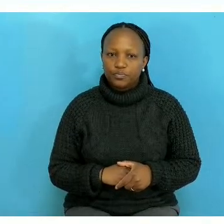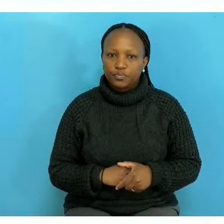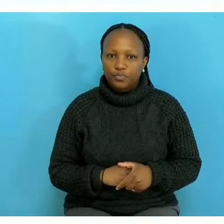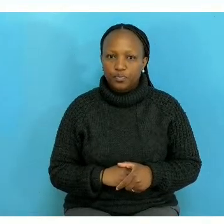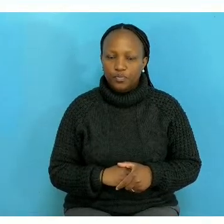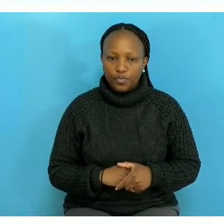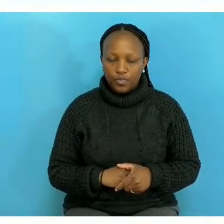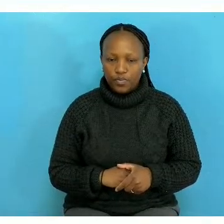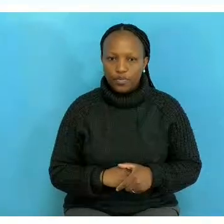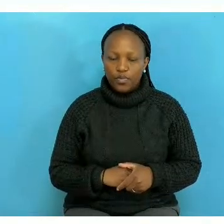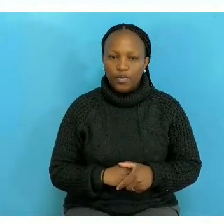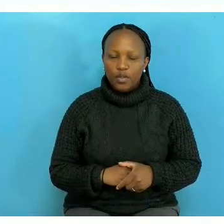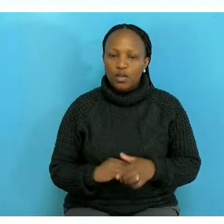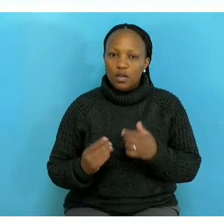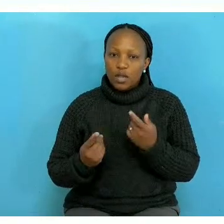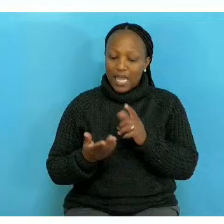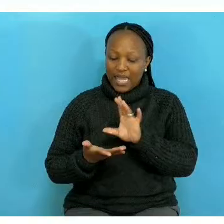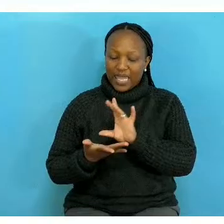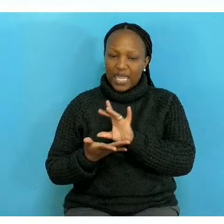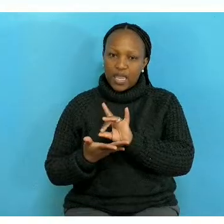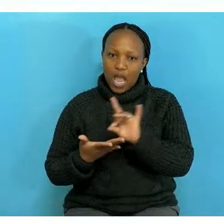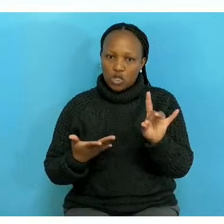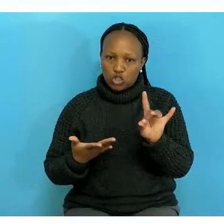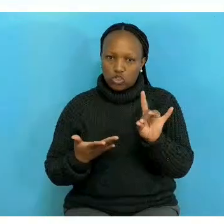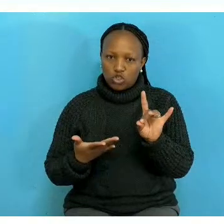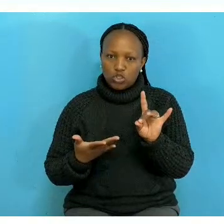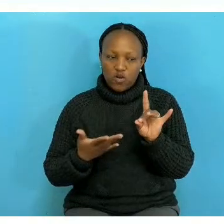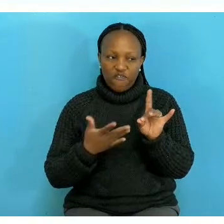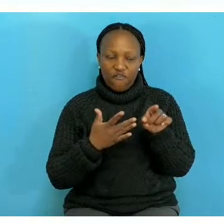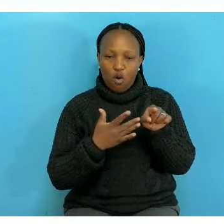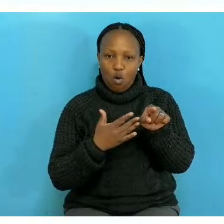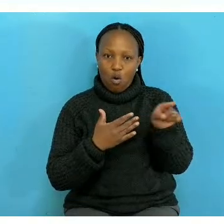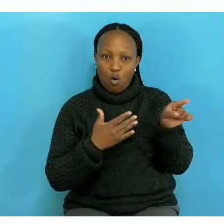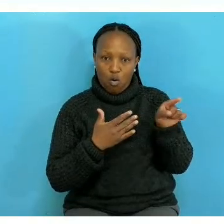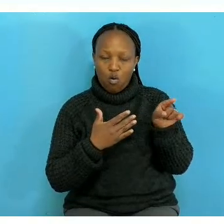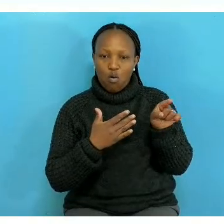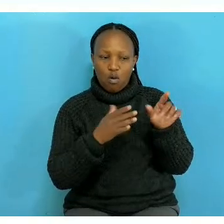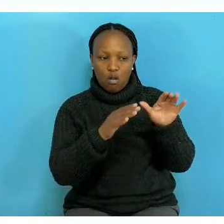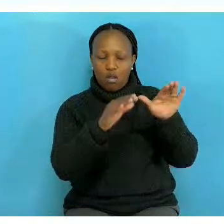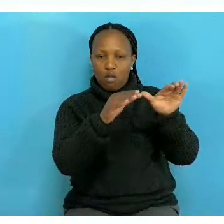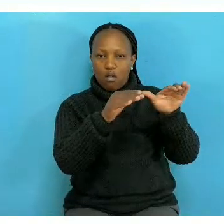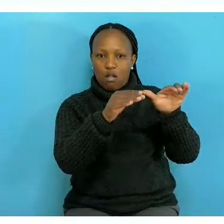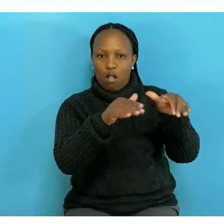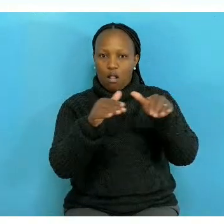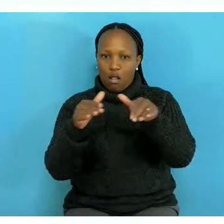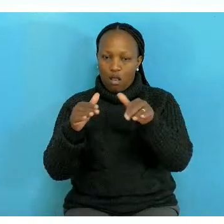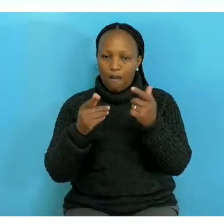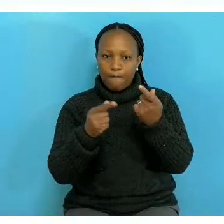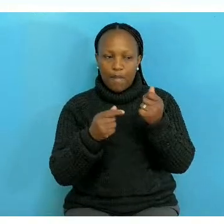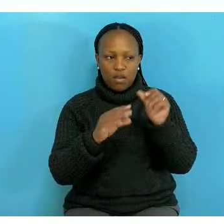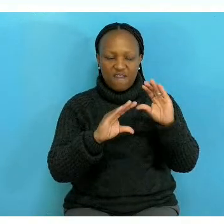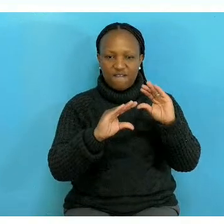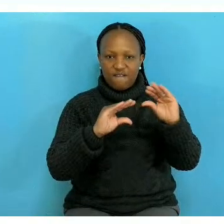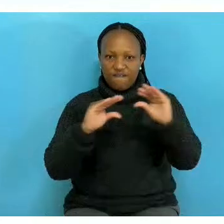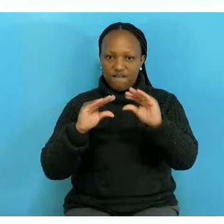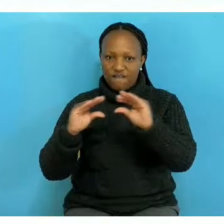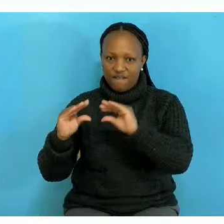The cash transfers to the entity as at 23 of June,